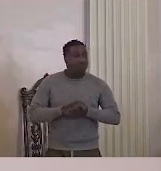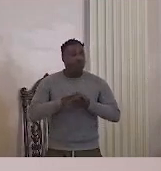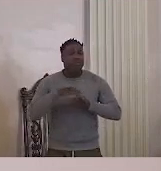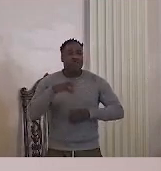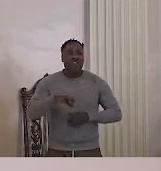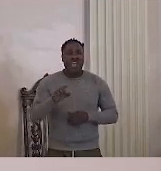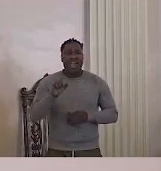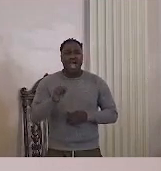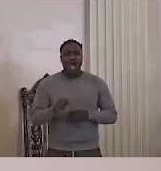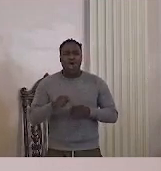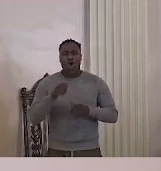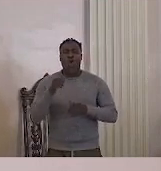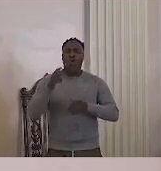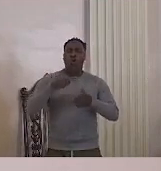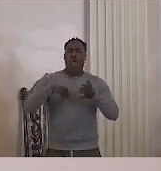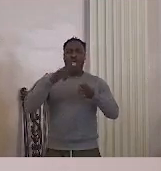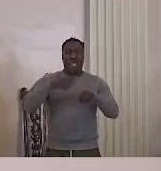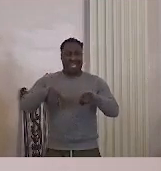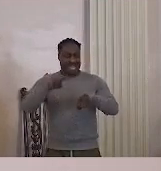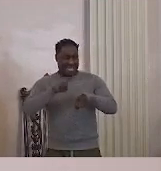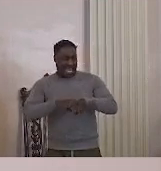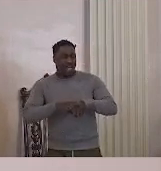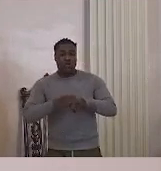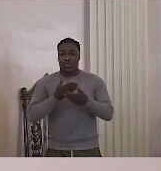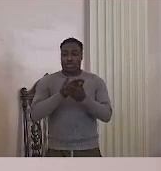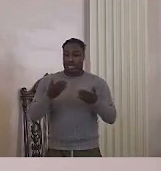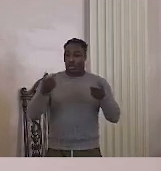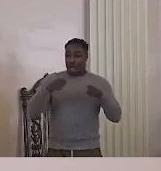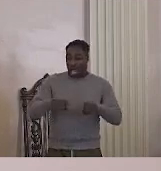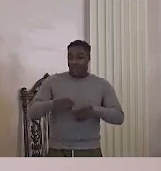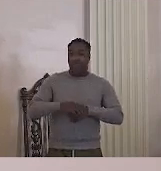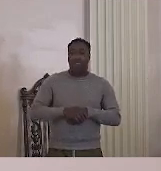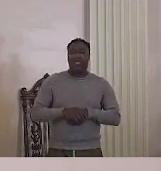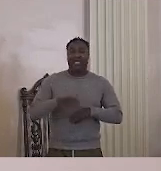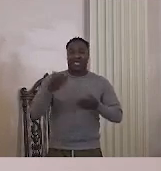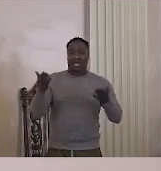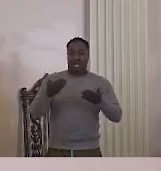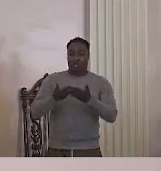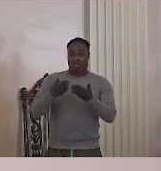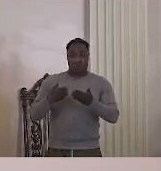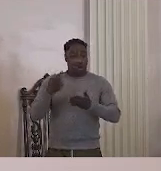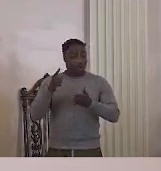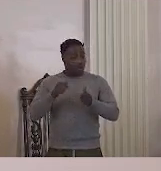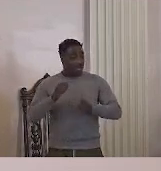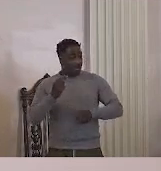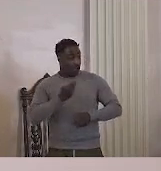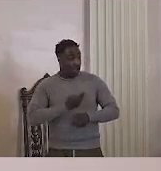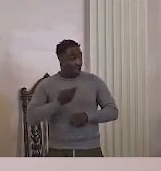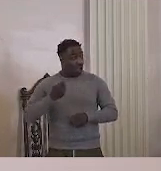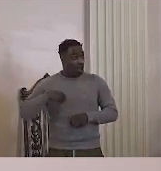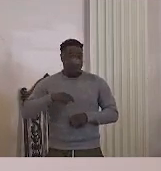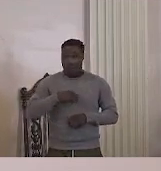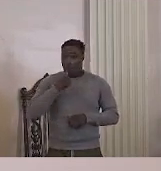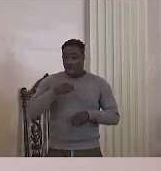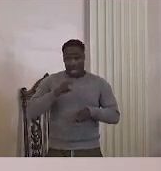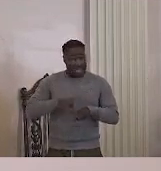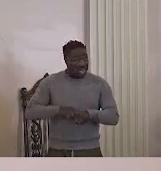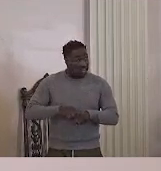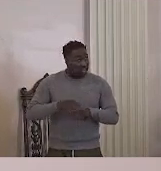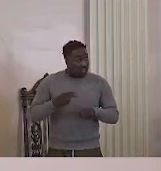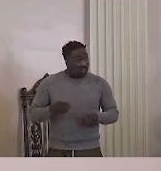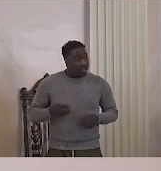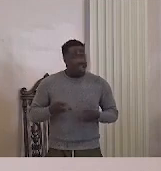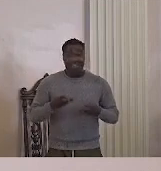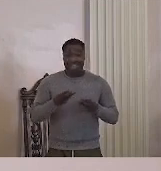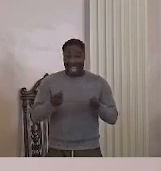what indigenous organizing is happening and how you can support it. And for each of us who are not native to the lands that we